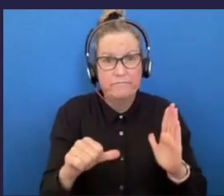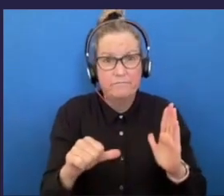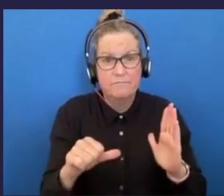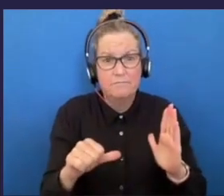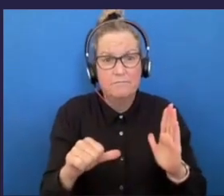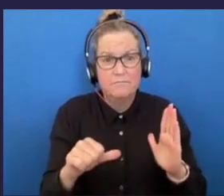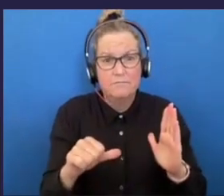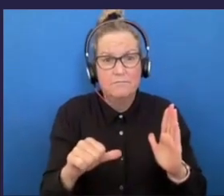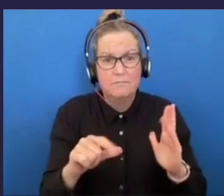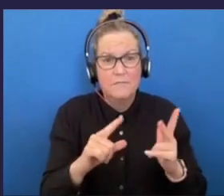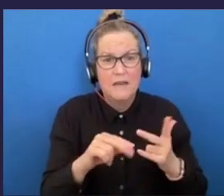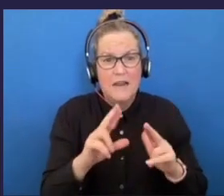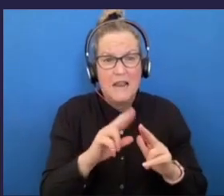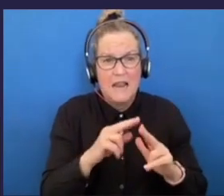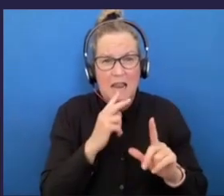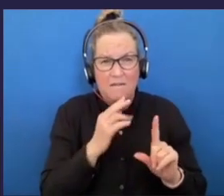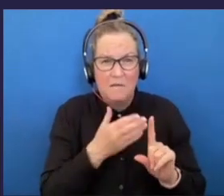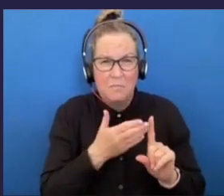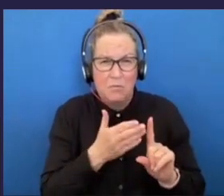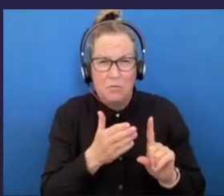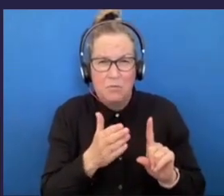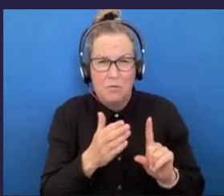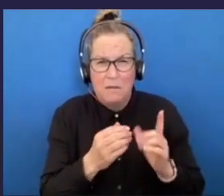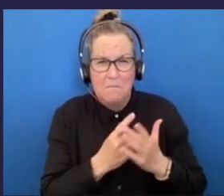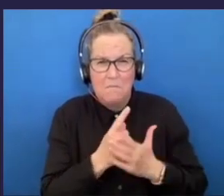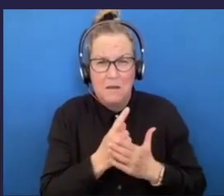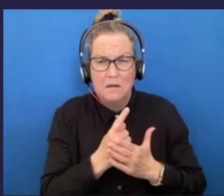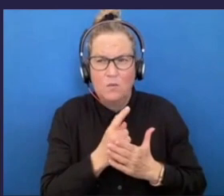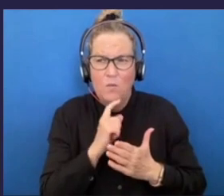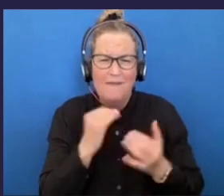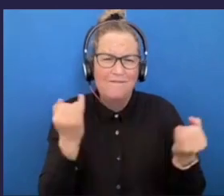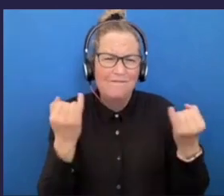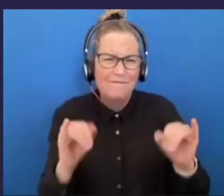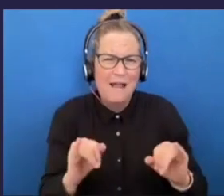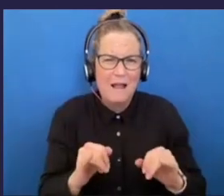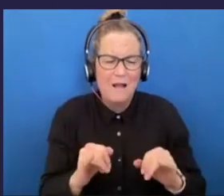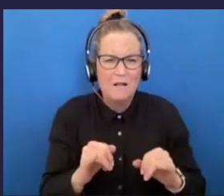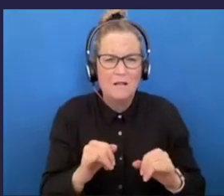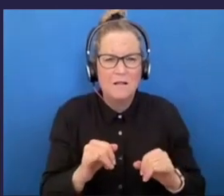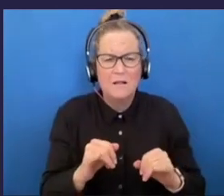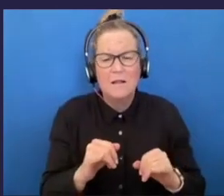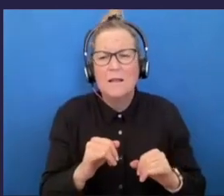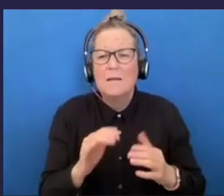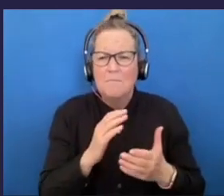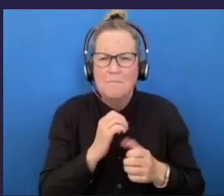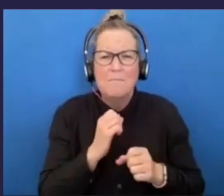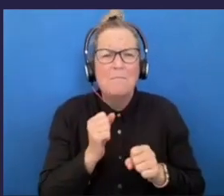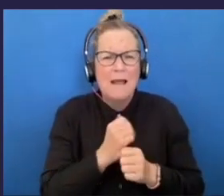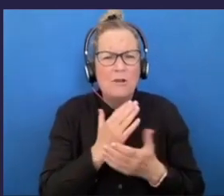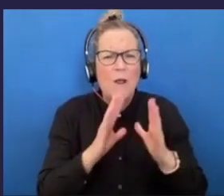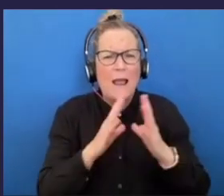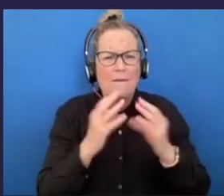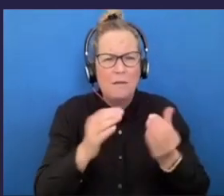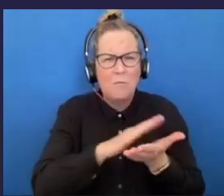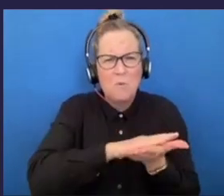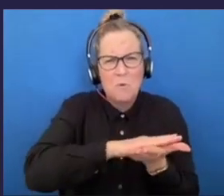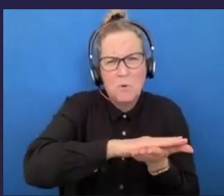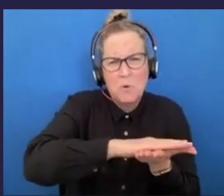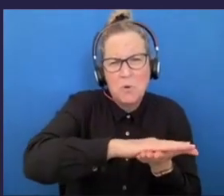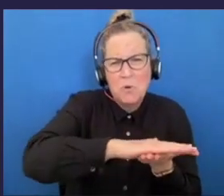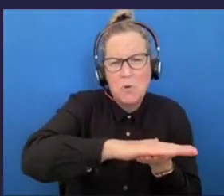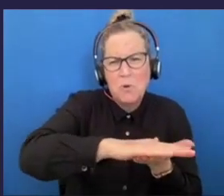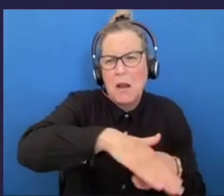we're probably likely to set someone up to fail. So don't be desperate. Make sure you're setting the person up to succeed. We've gone off track before and it's been